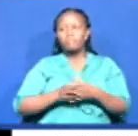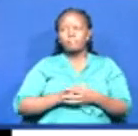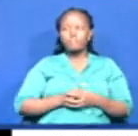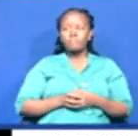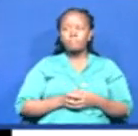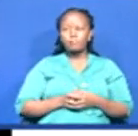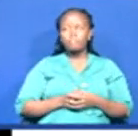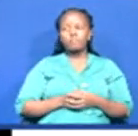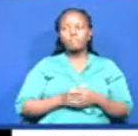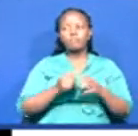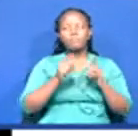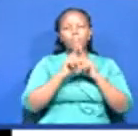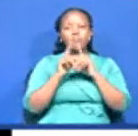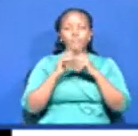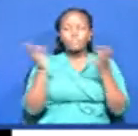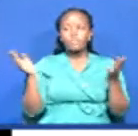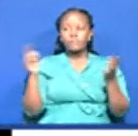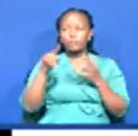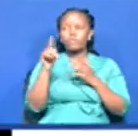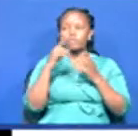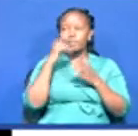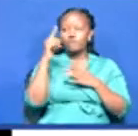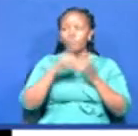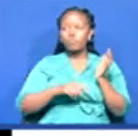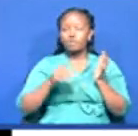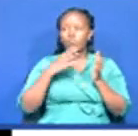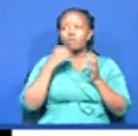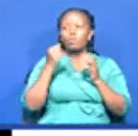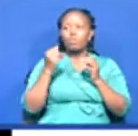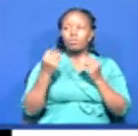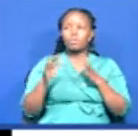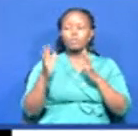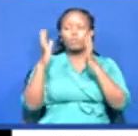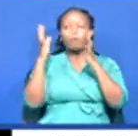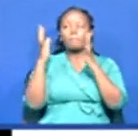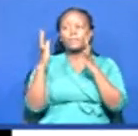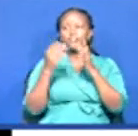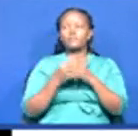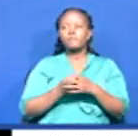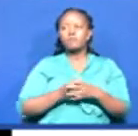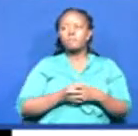And she's reminding me that she also wants to appreciate me. You have the opportunity.